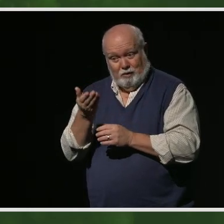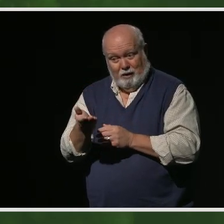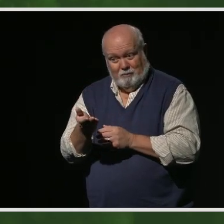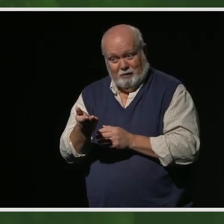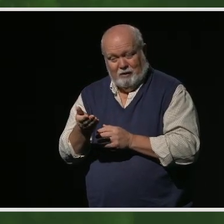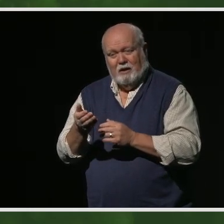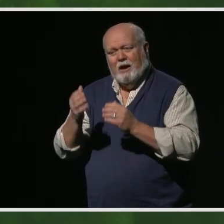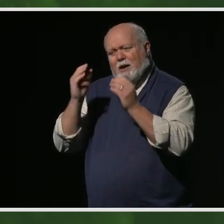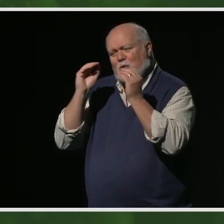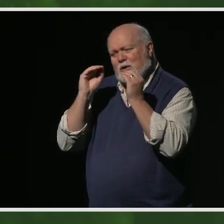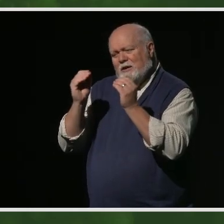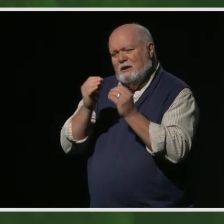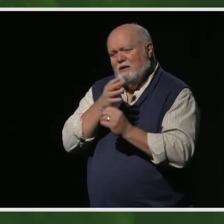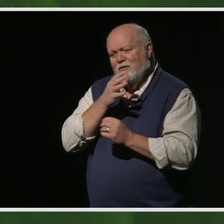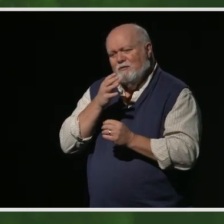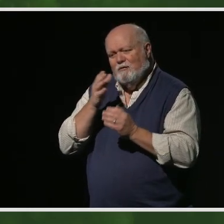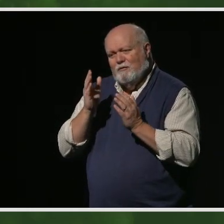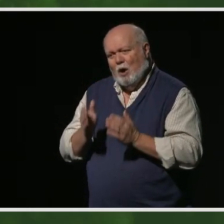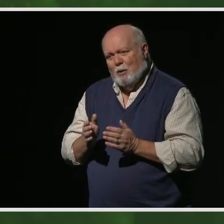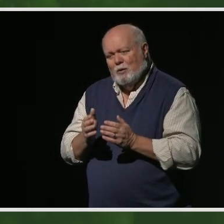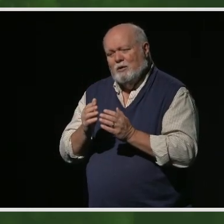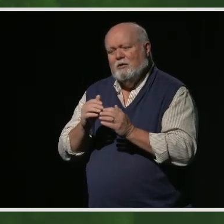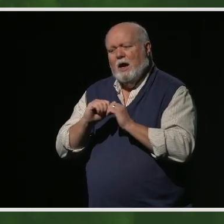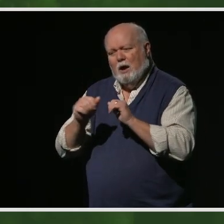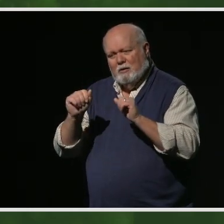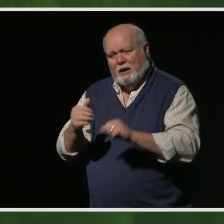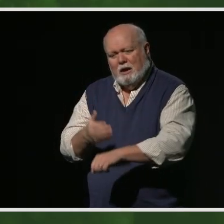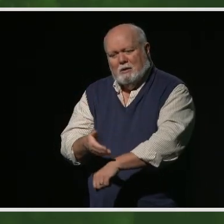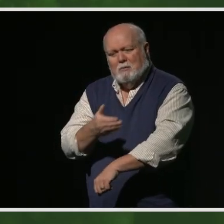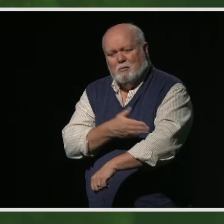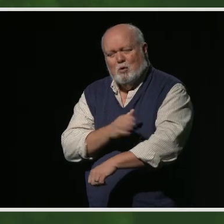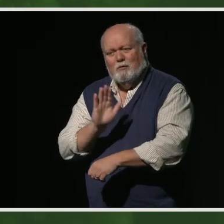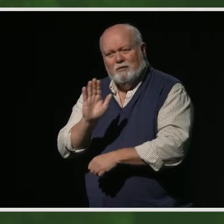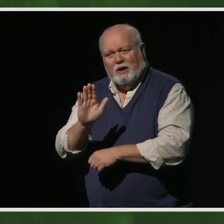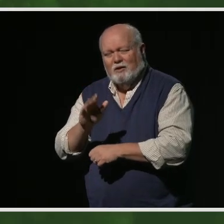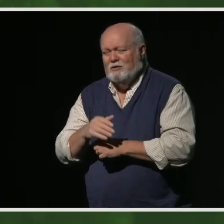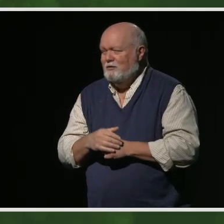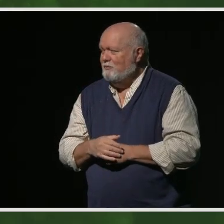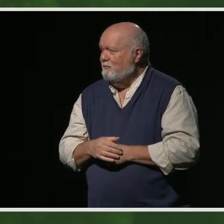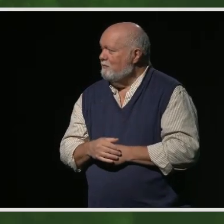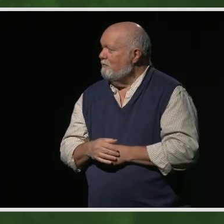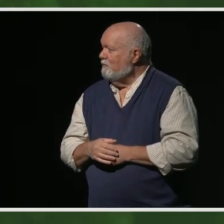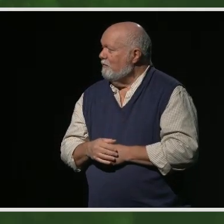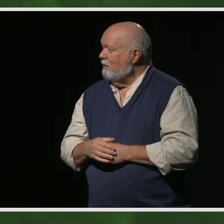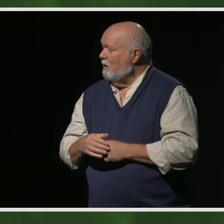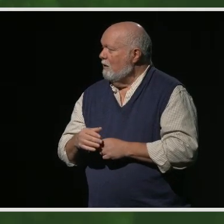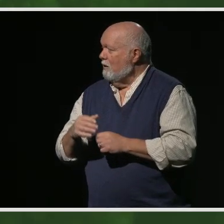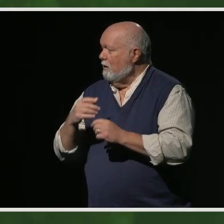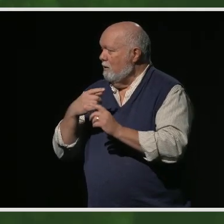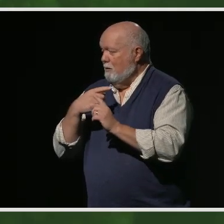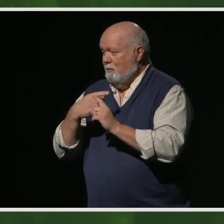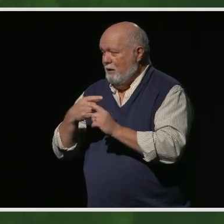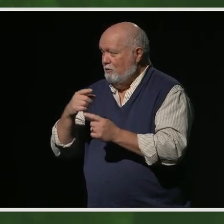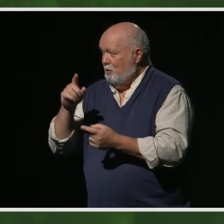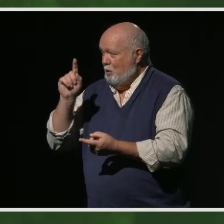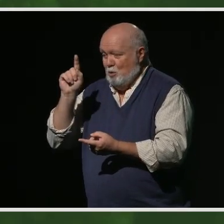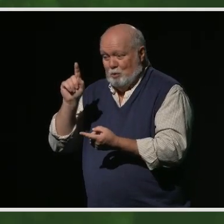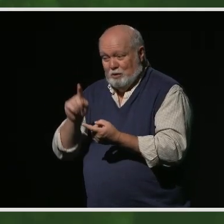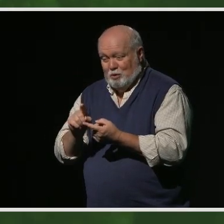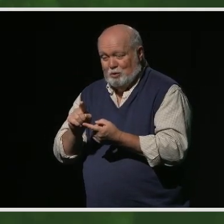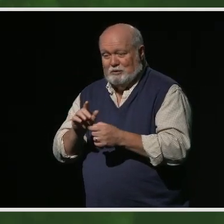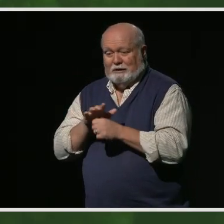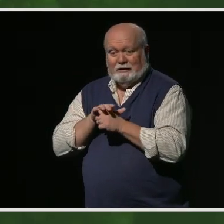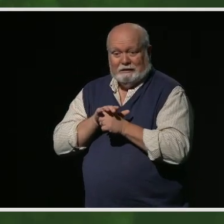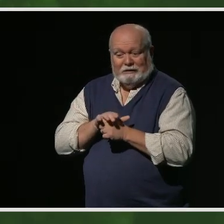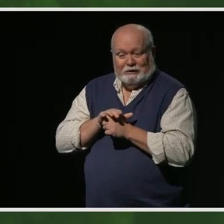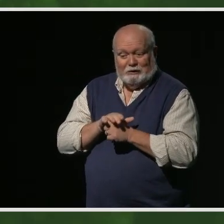teach farmers the how. With this initiative, we will reduce the risk that farmers have